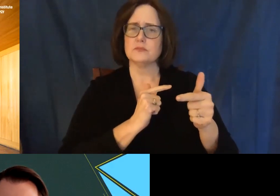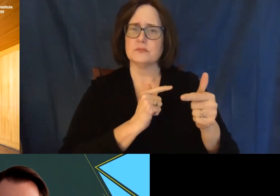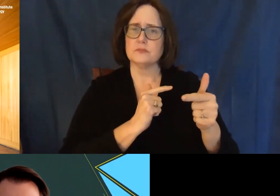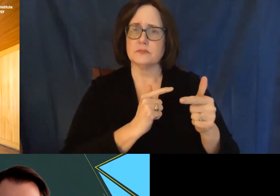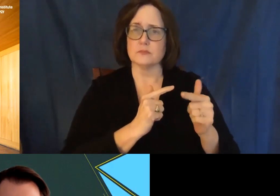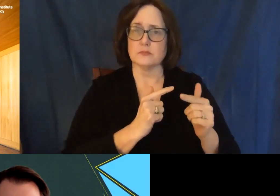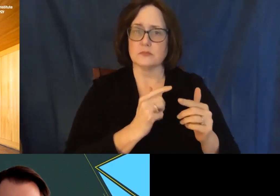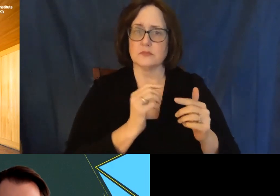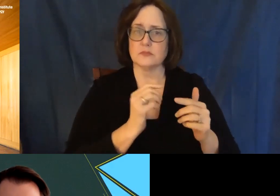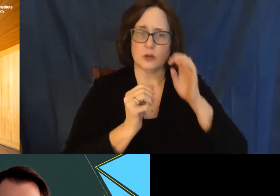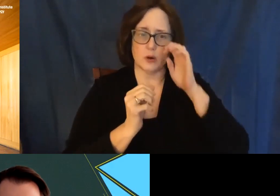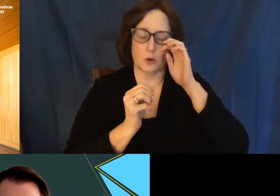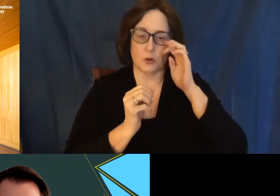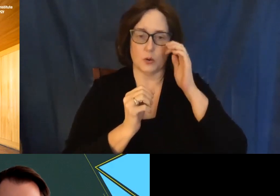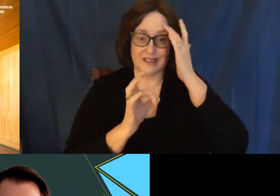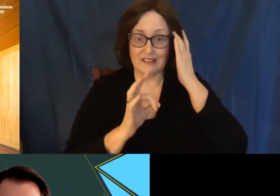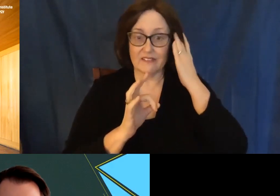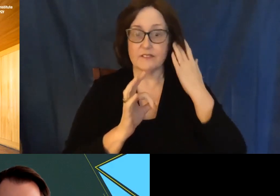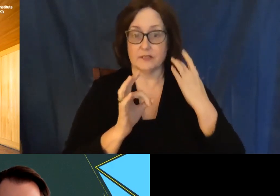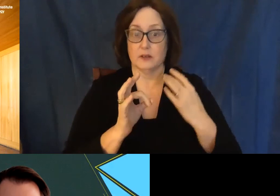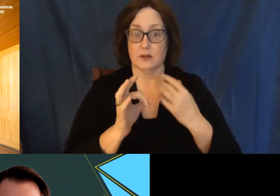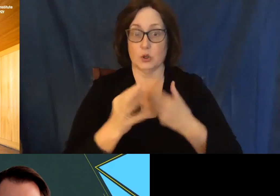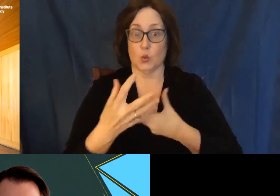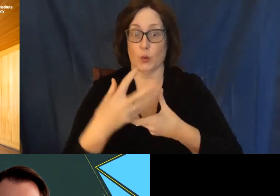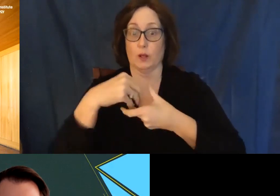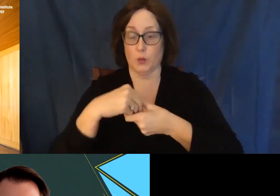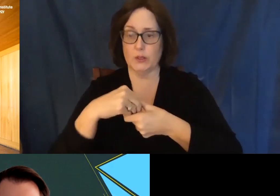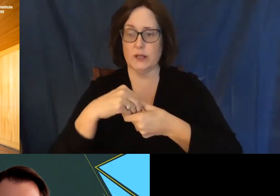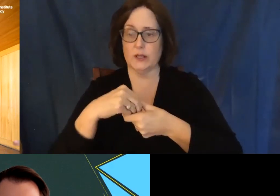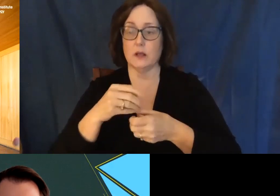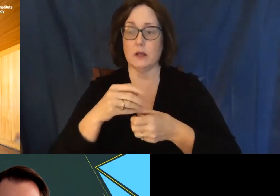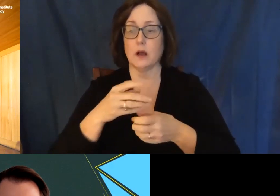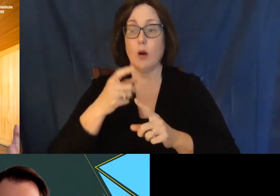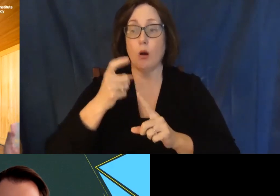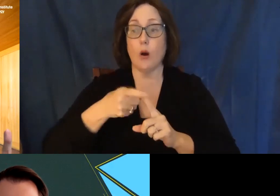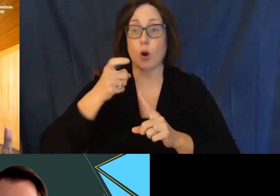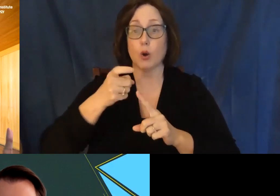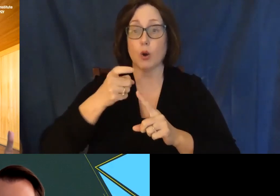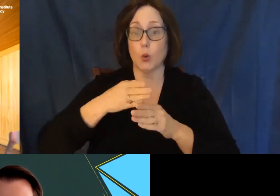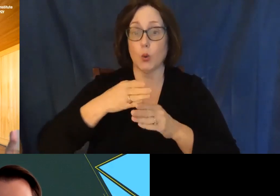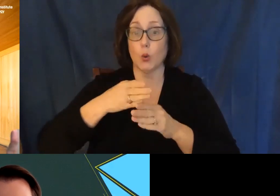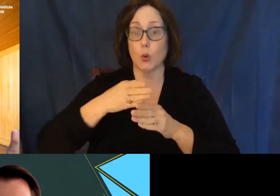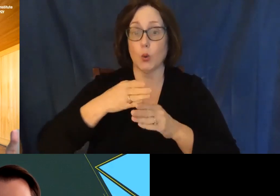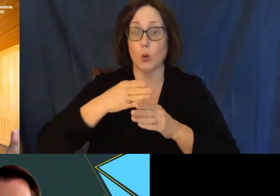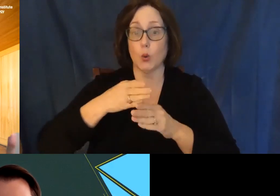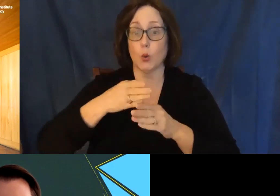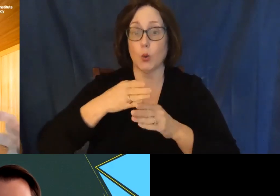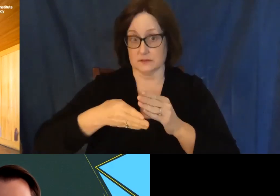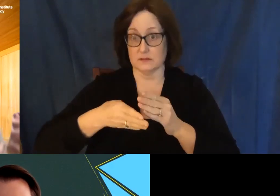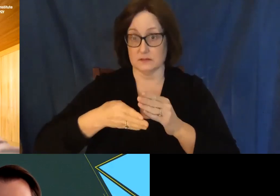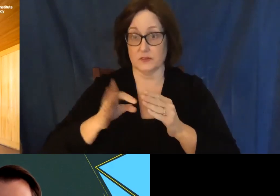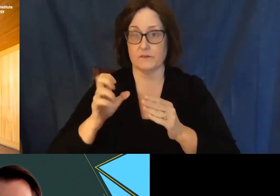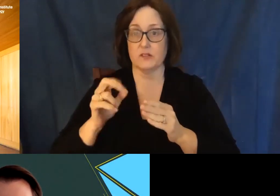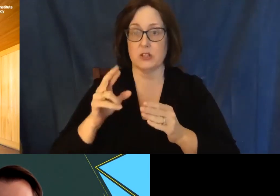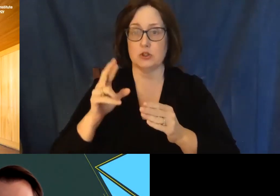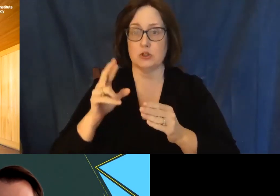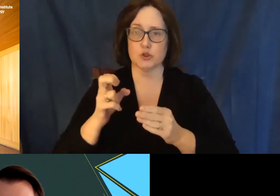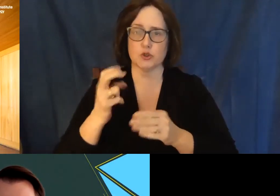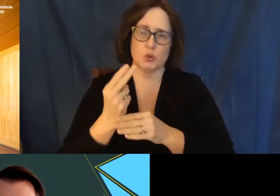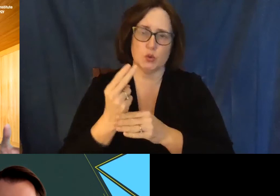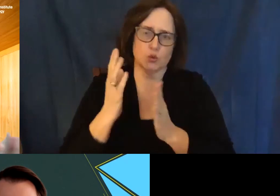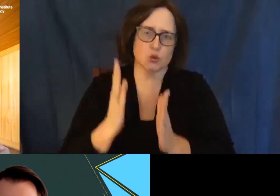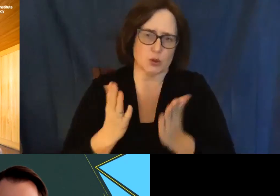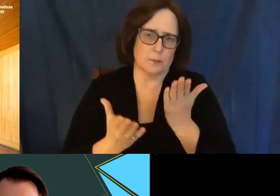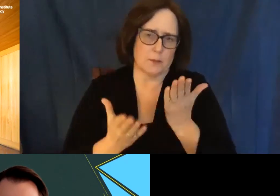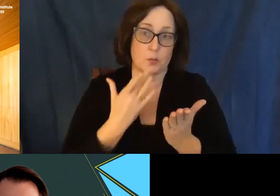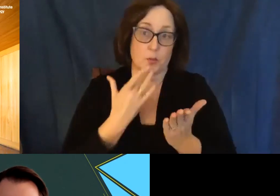integrate the auto completing features, the users may prefer to use that kind of